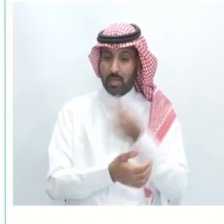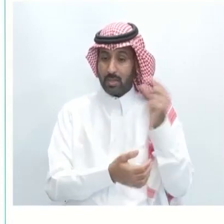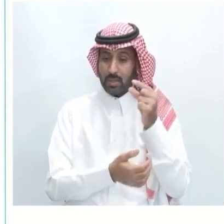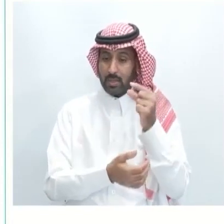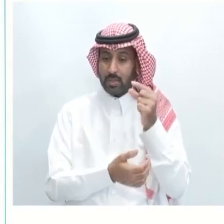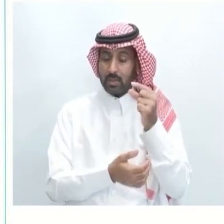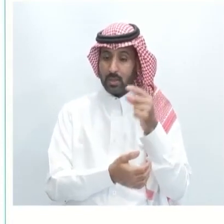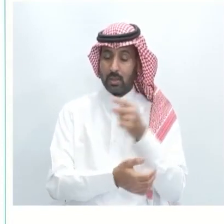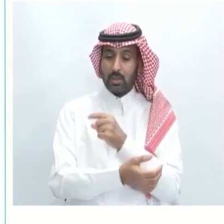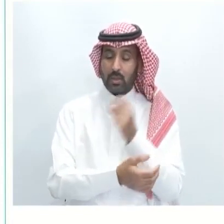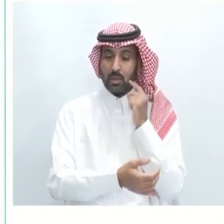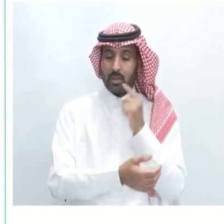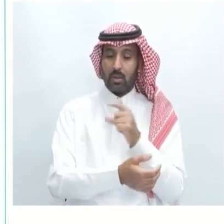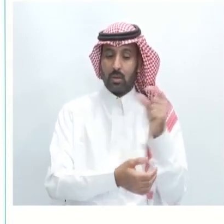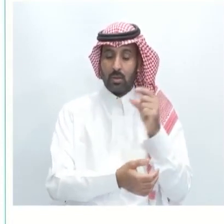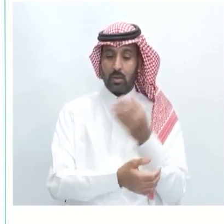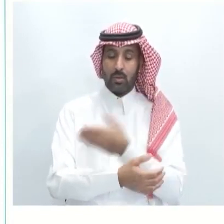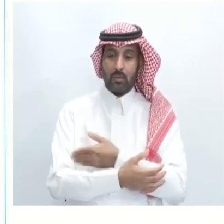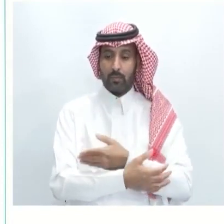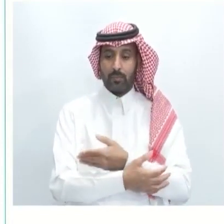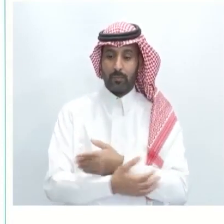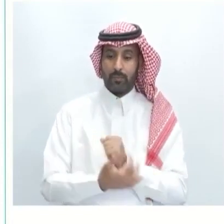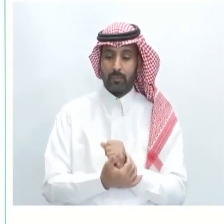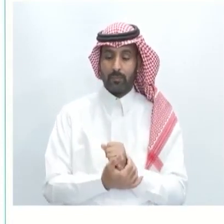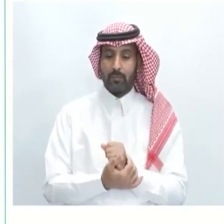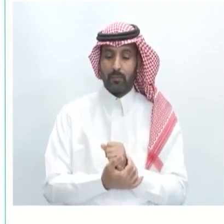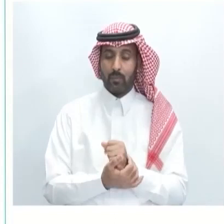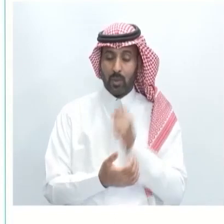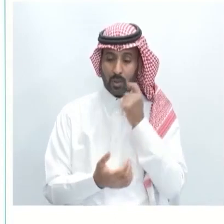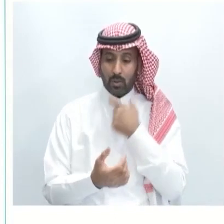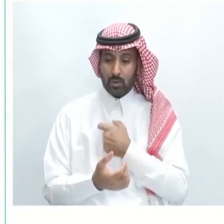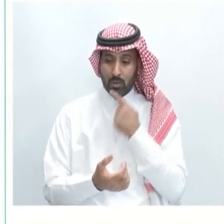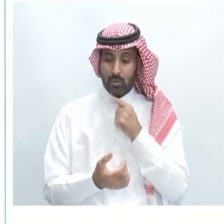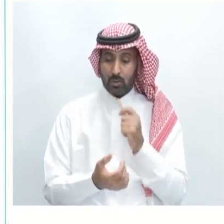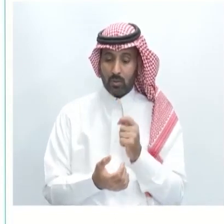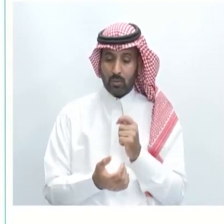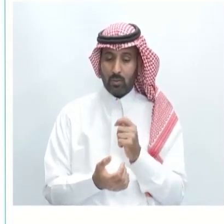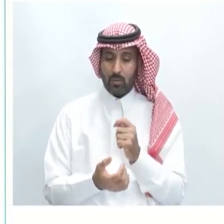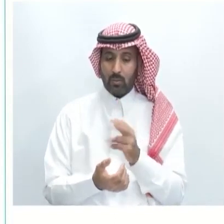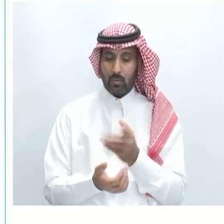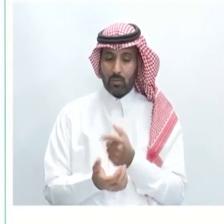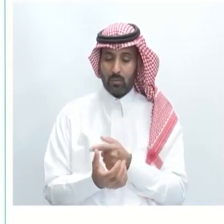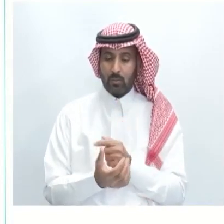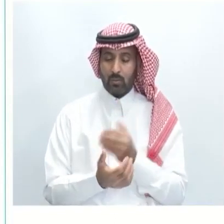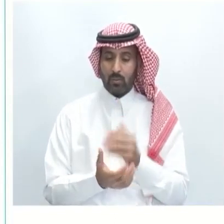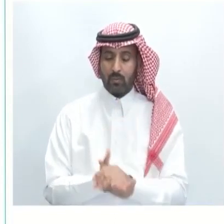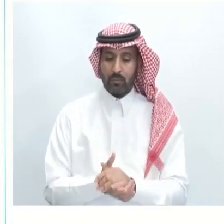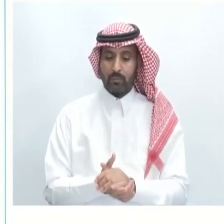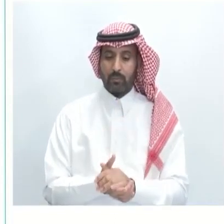physicians, also here the S-E, both physicians and lawyers scored only 48%